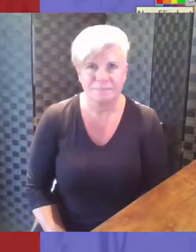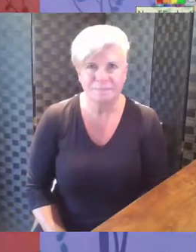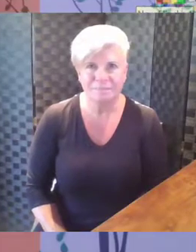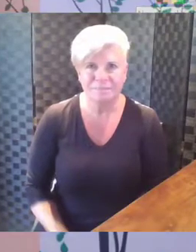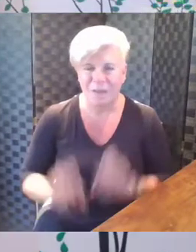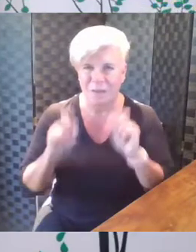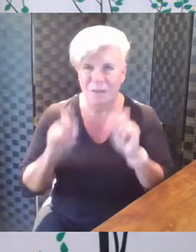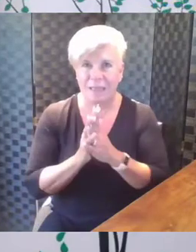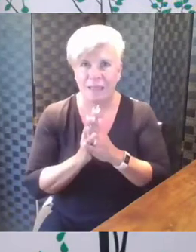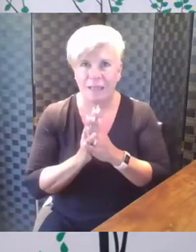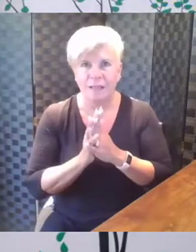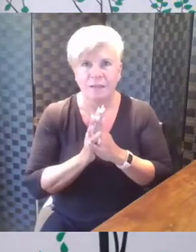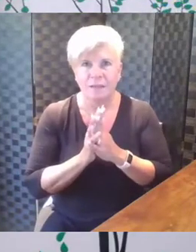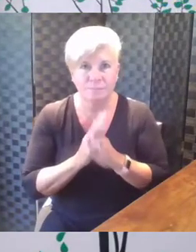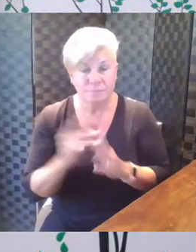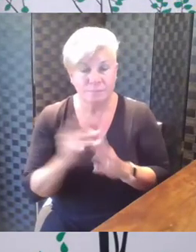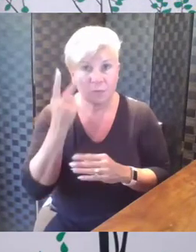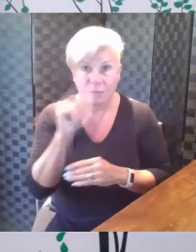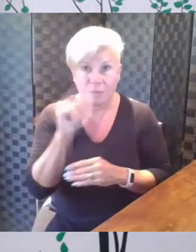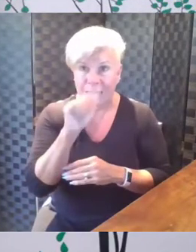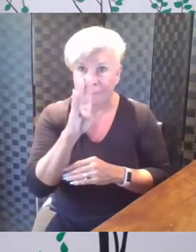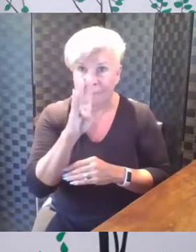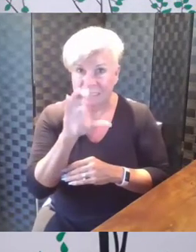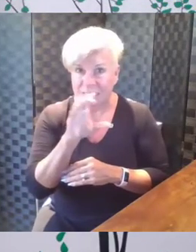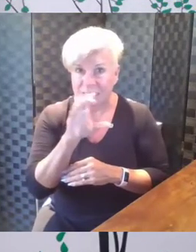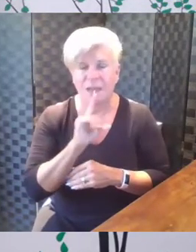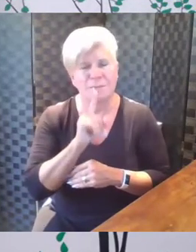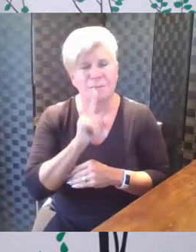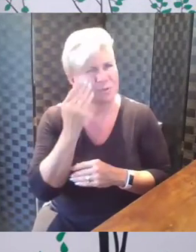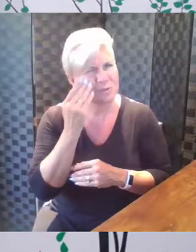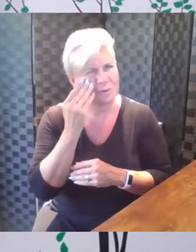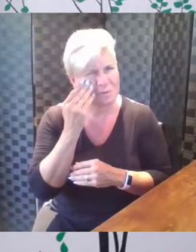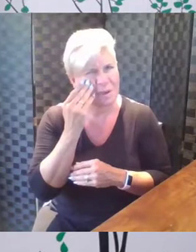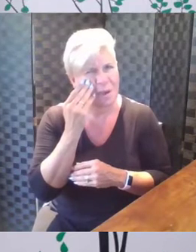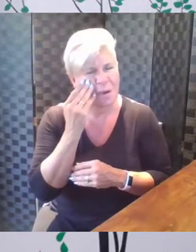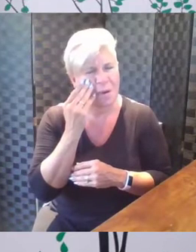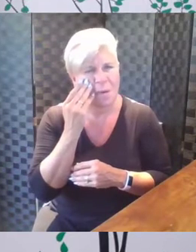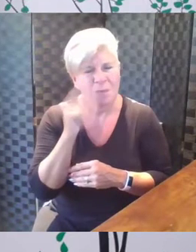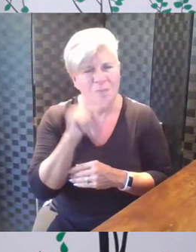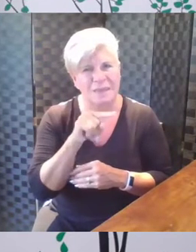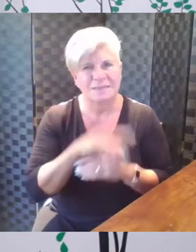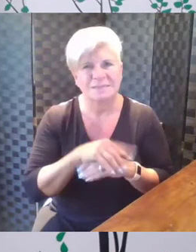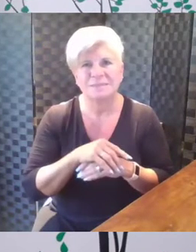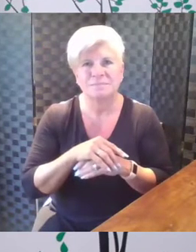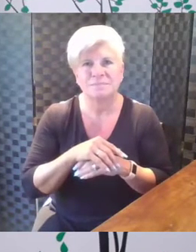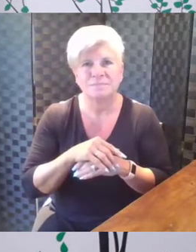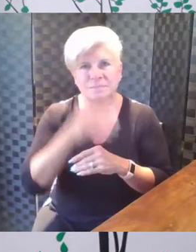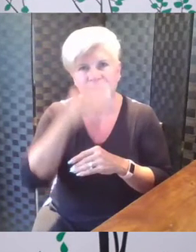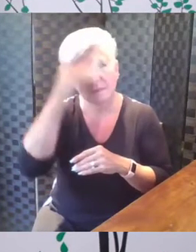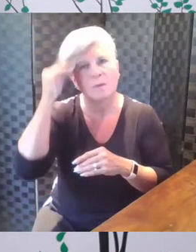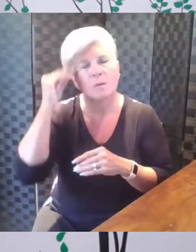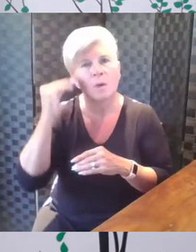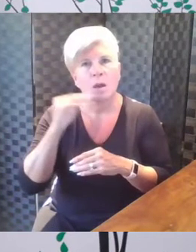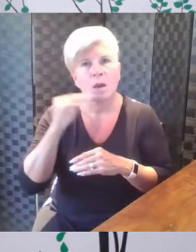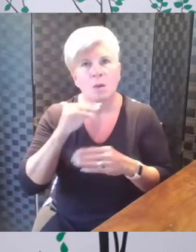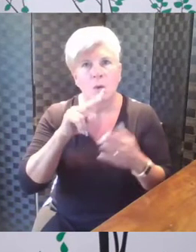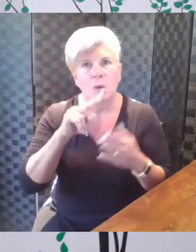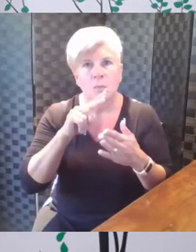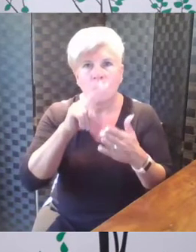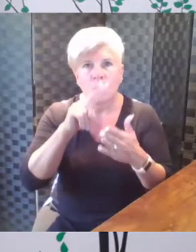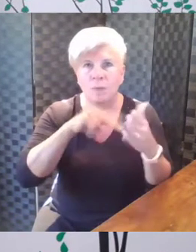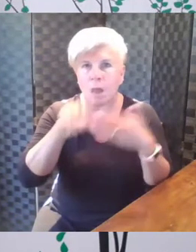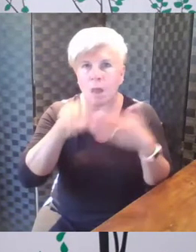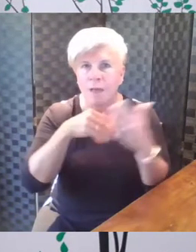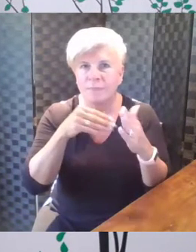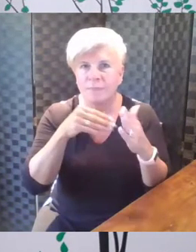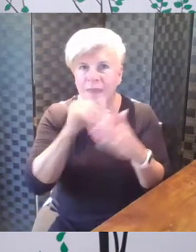All right, let's go over our ABC chart. I bet you know this. I'm sure your kindergarten teacher talked to you about this. We've got the whole alphabet in order.